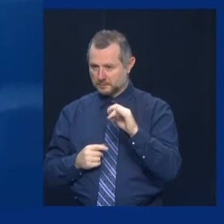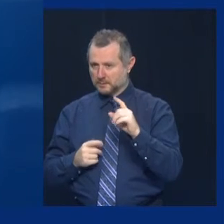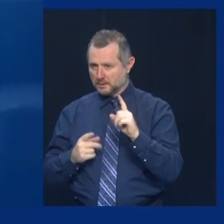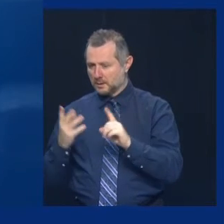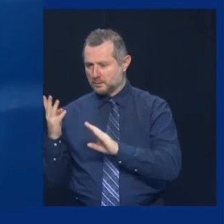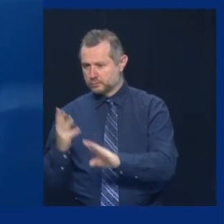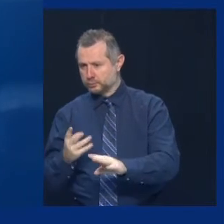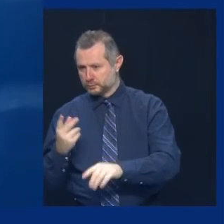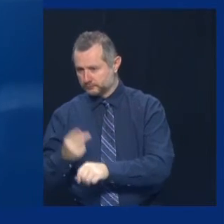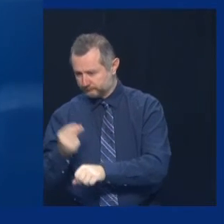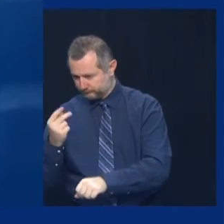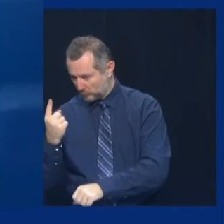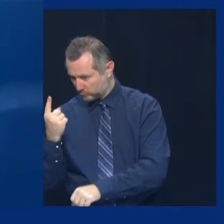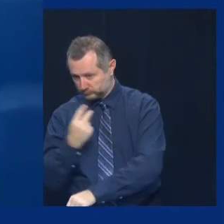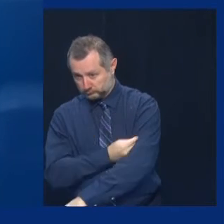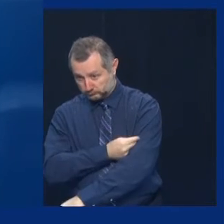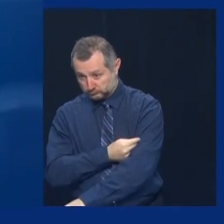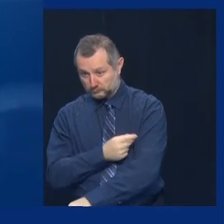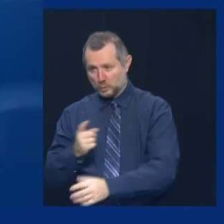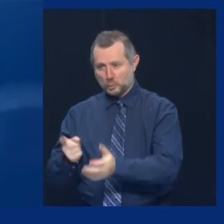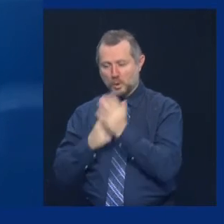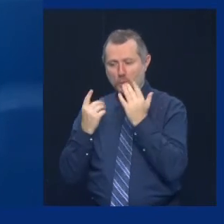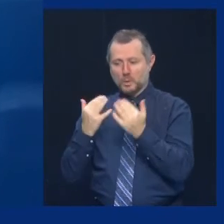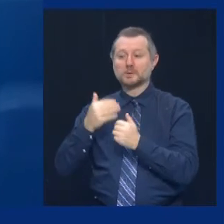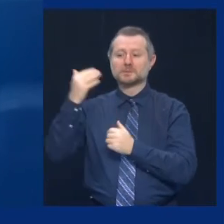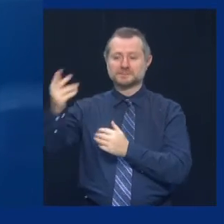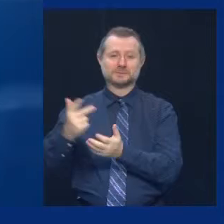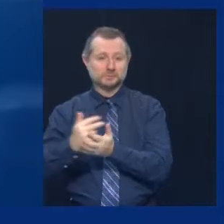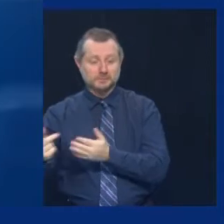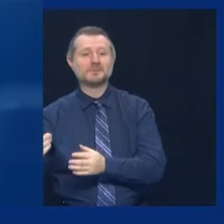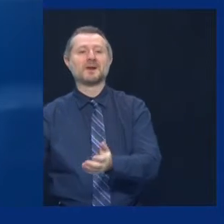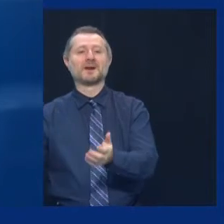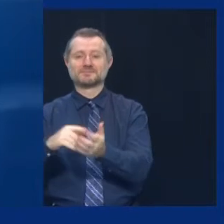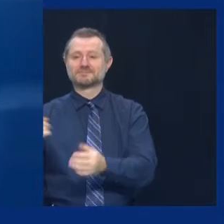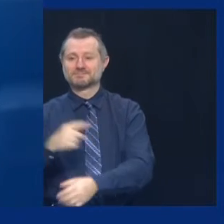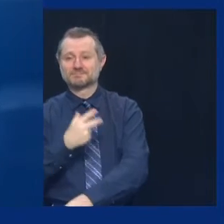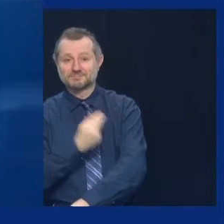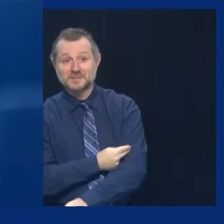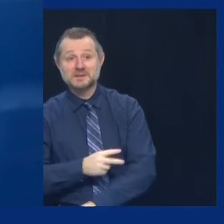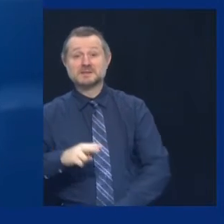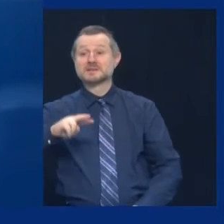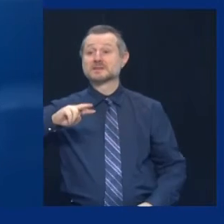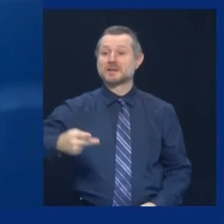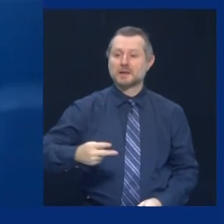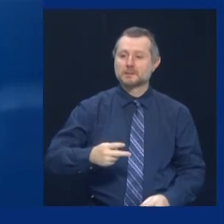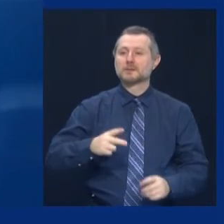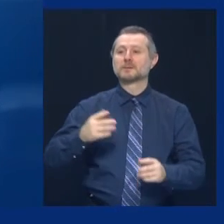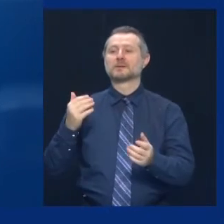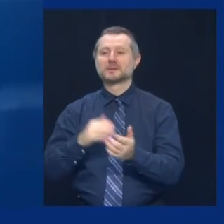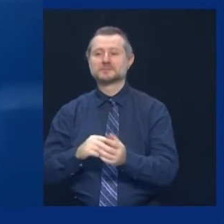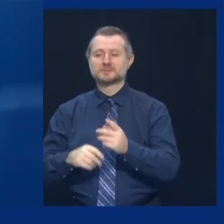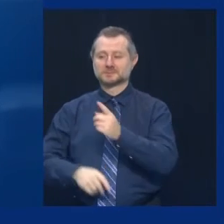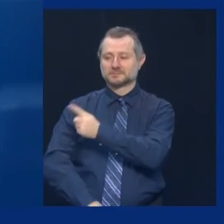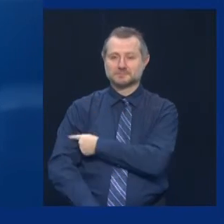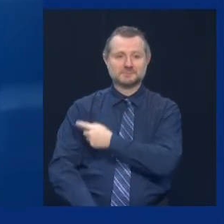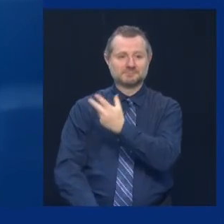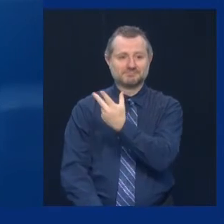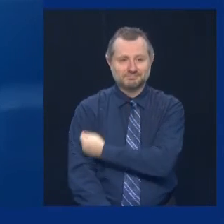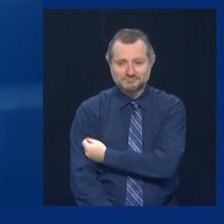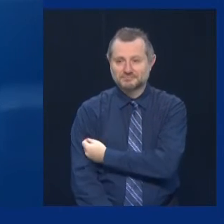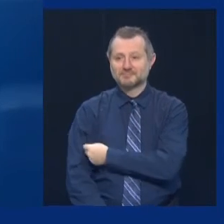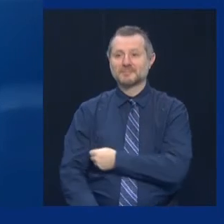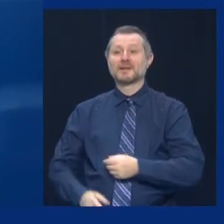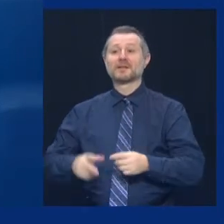should take 2 weeks. Day 2, second shot. Day 3, the remaining staff. So 3 days, they